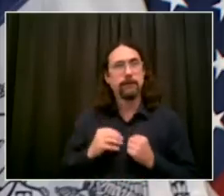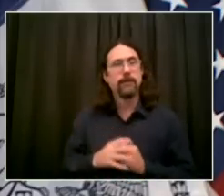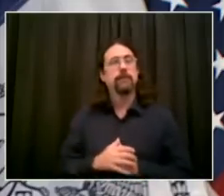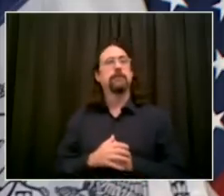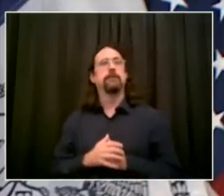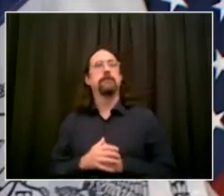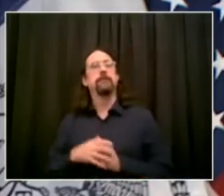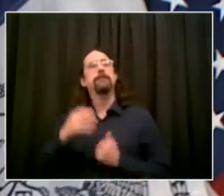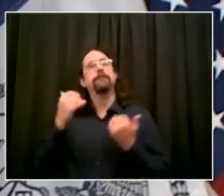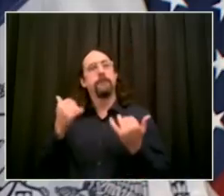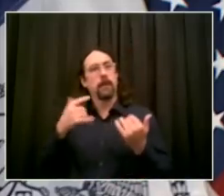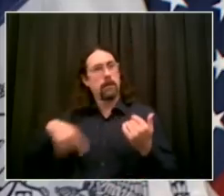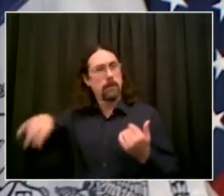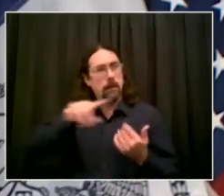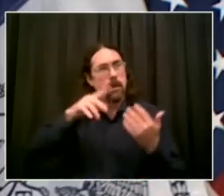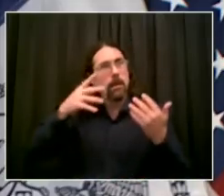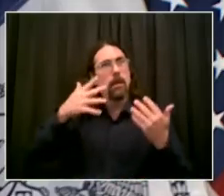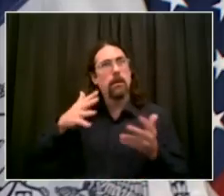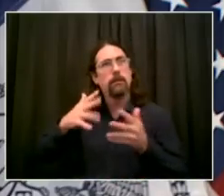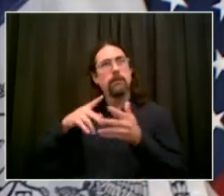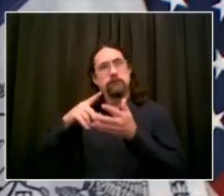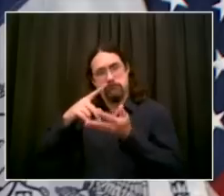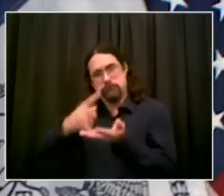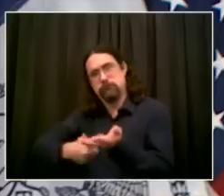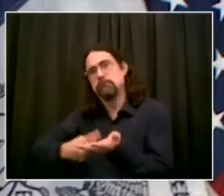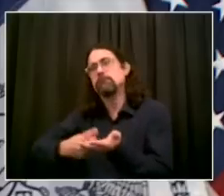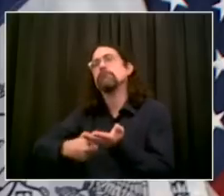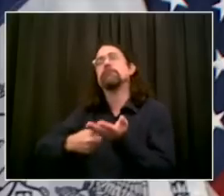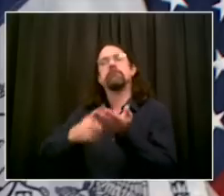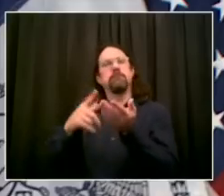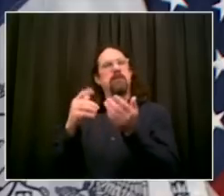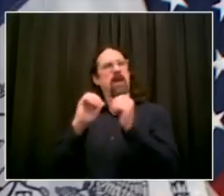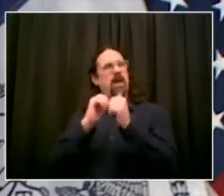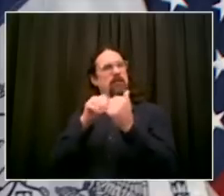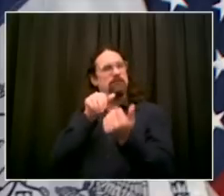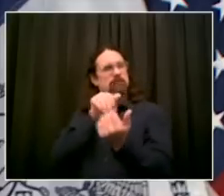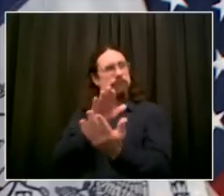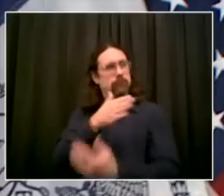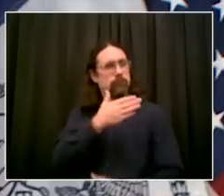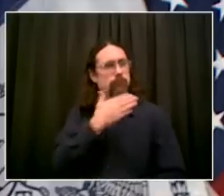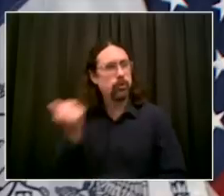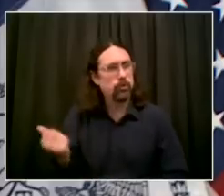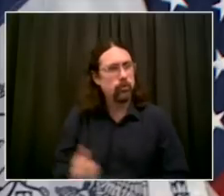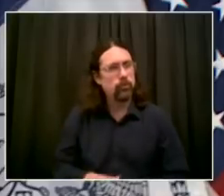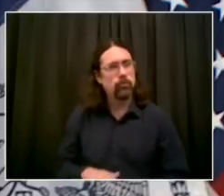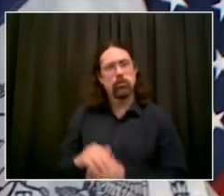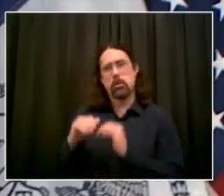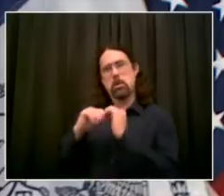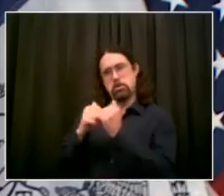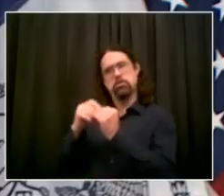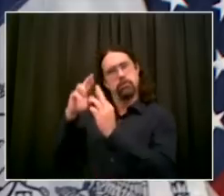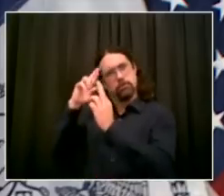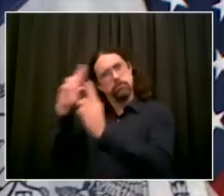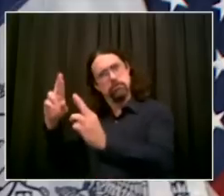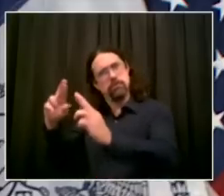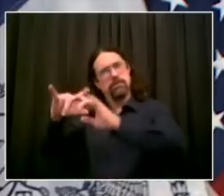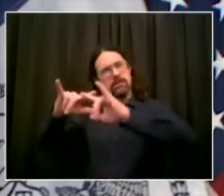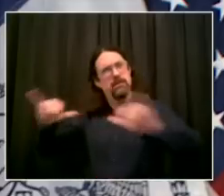of rules, but we still need to get it real clear, real public to everyone, so everyone knows to expect, and that will happen